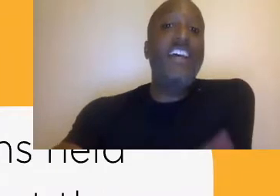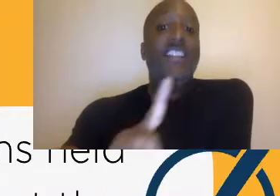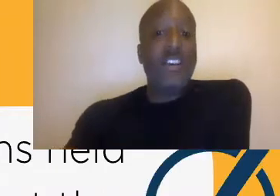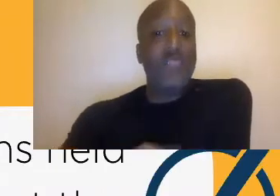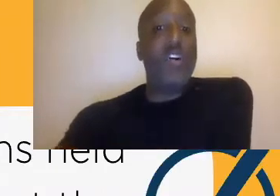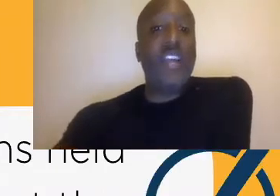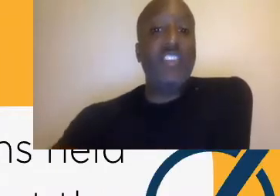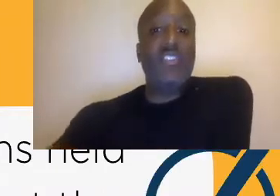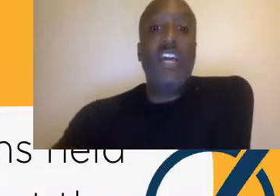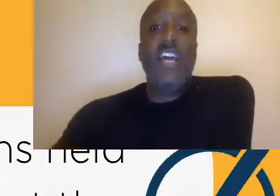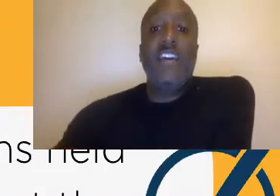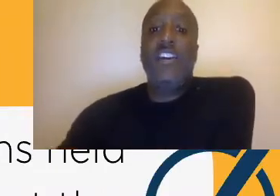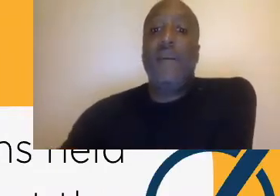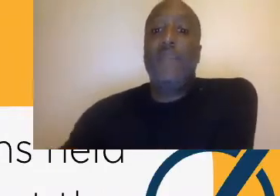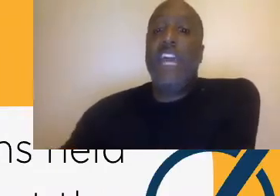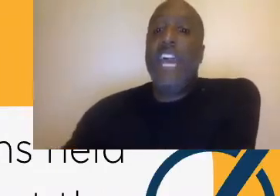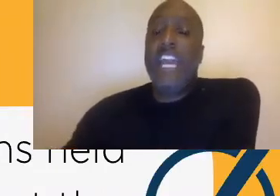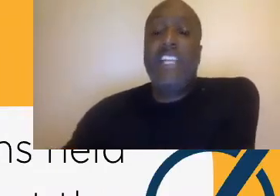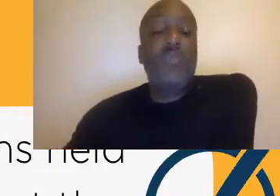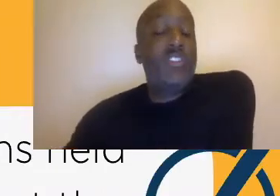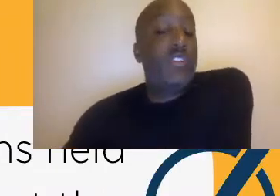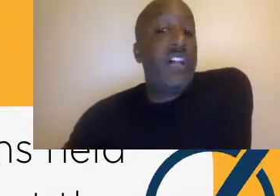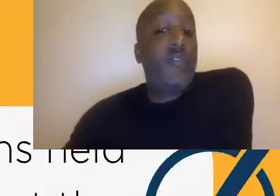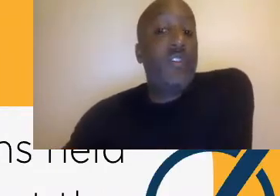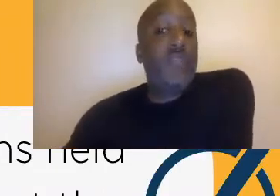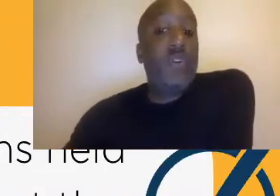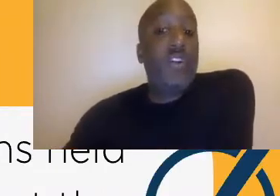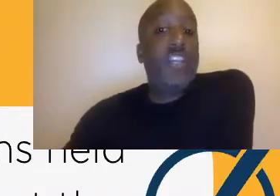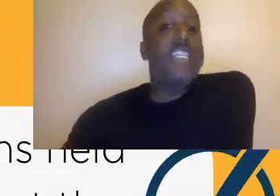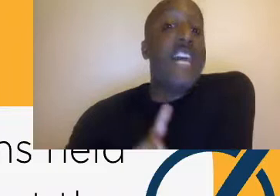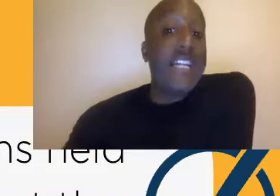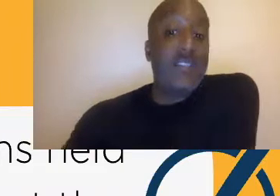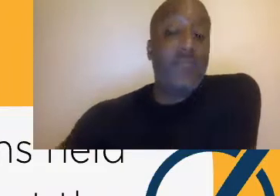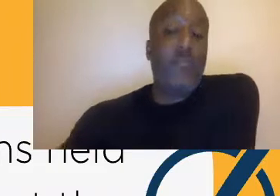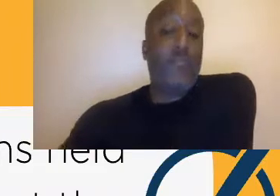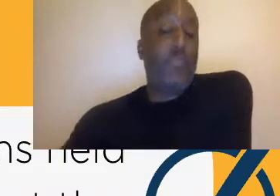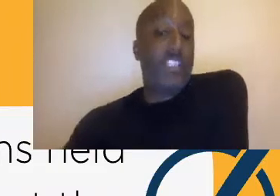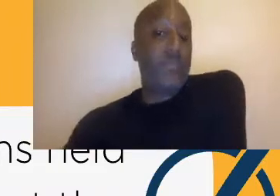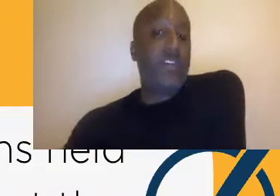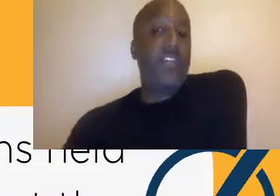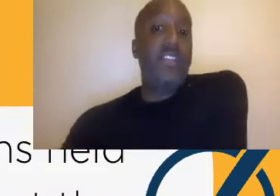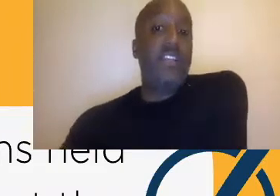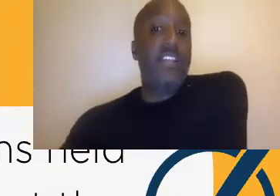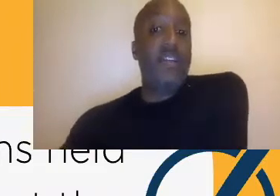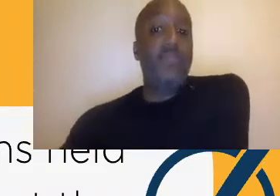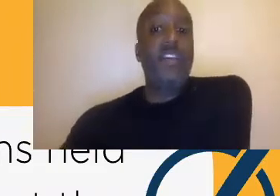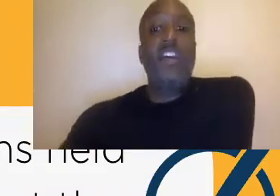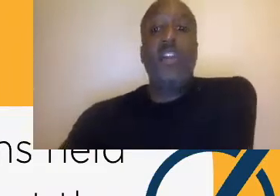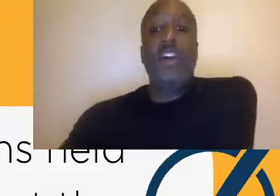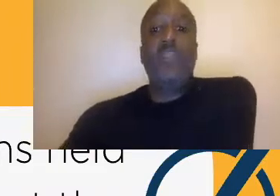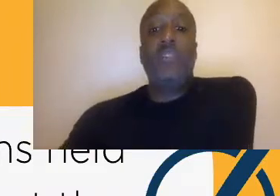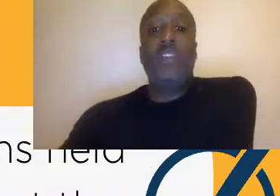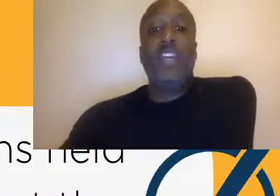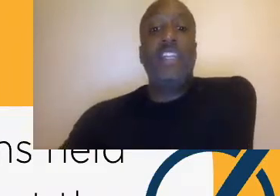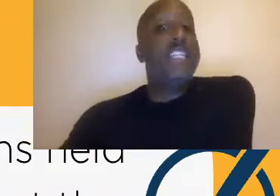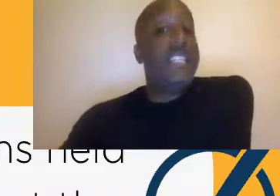correct, but that was the wrong answer. Any registered California voter cannot participate in the ADEMs. You